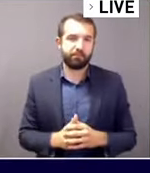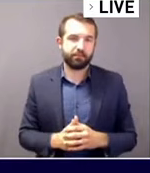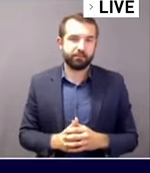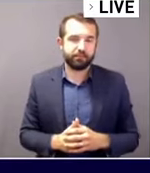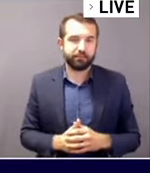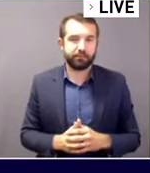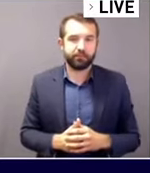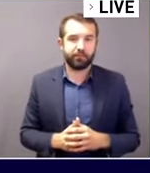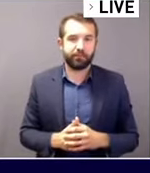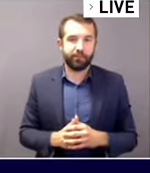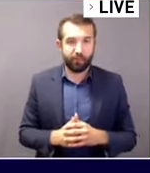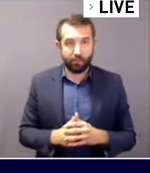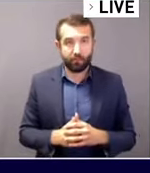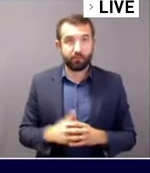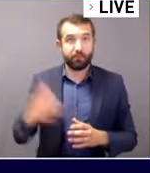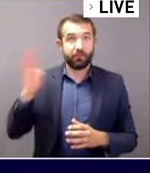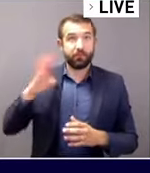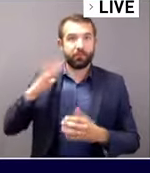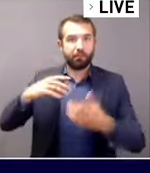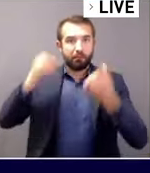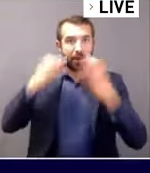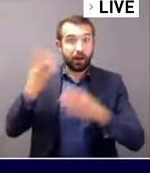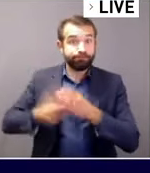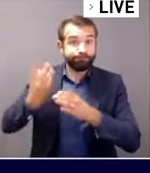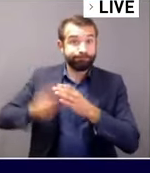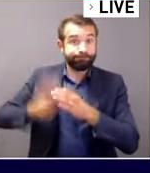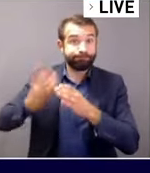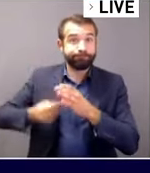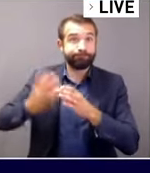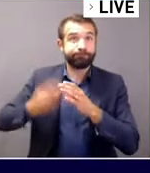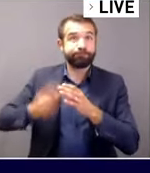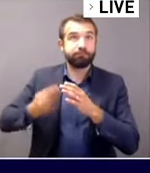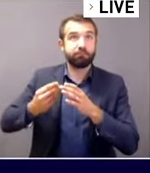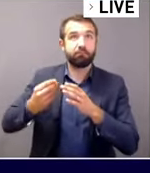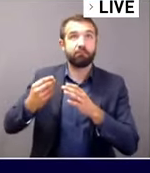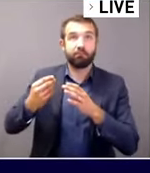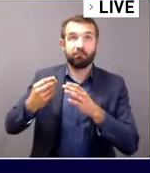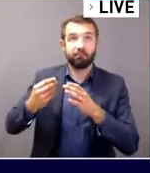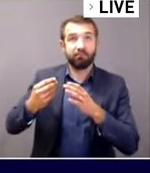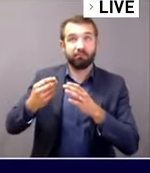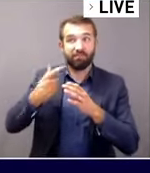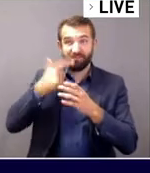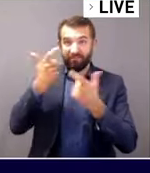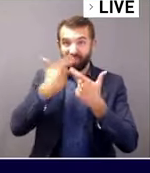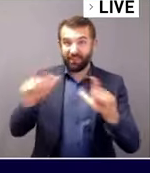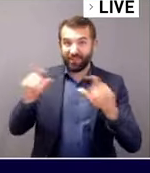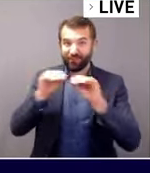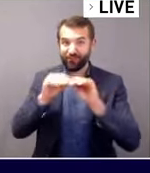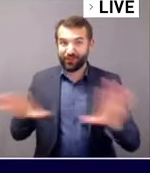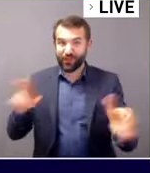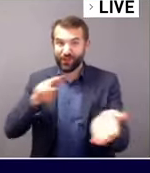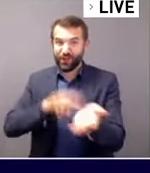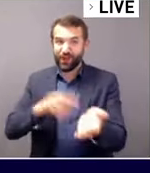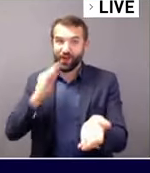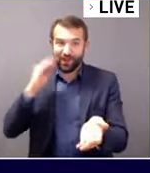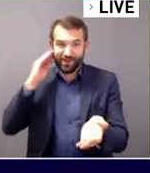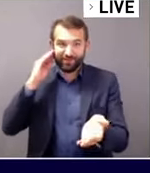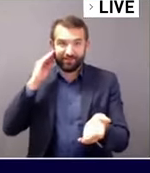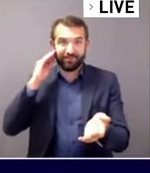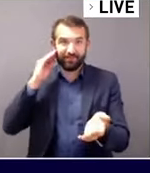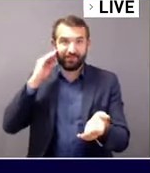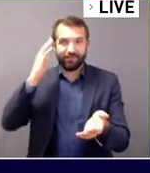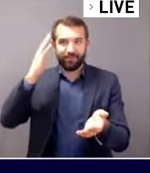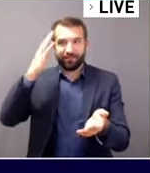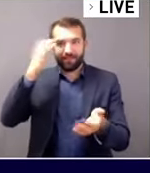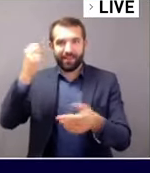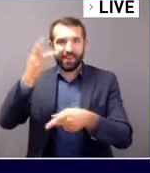a high number of fatalities, going back to some prominent outbreaks at nursing homes and memory care facilities. Those,